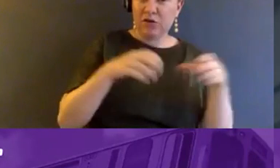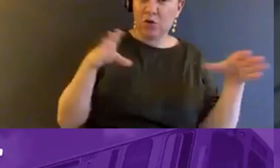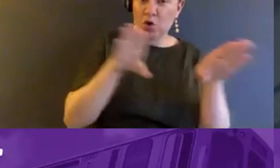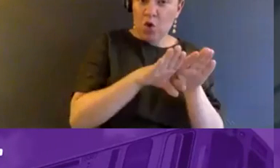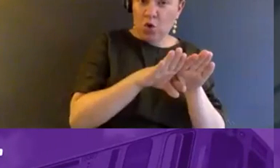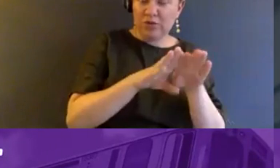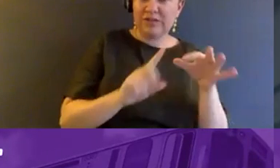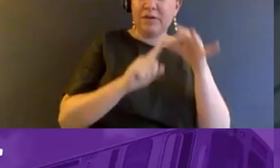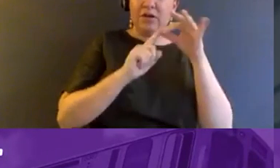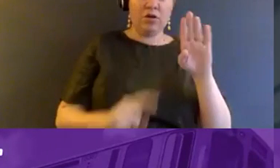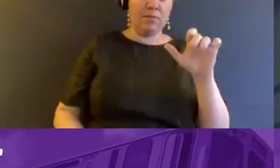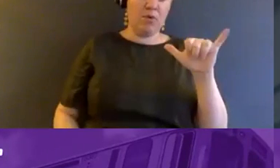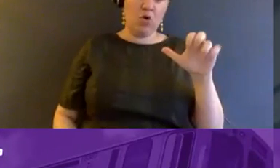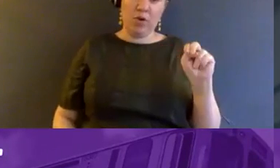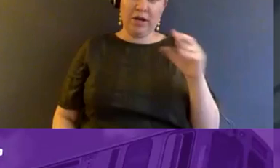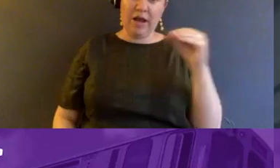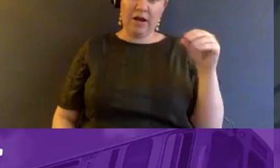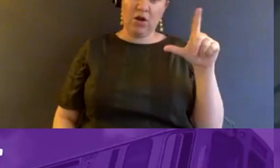Berwyn and Lawrence buses?